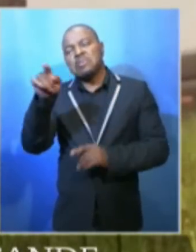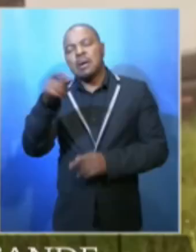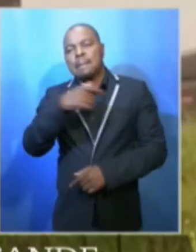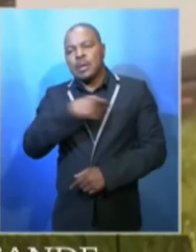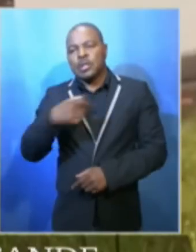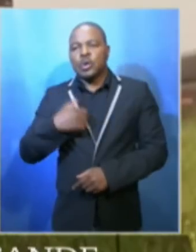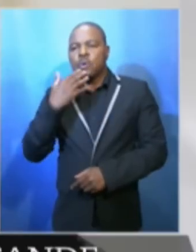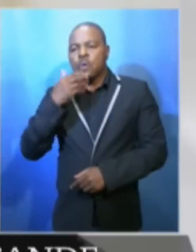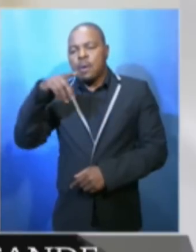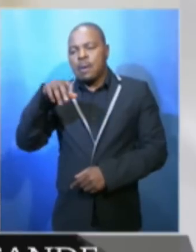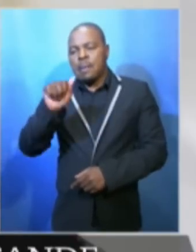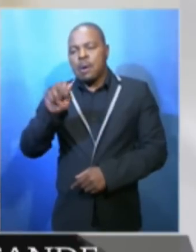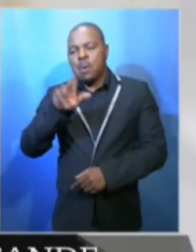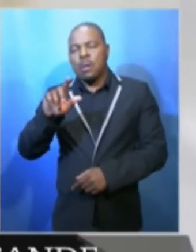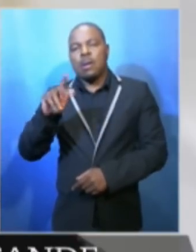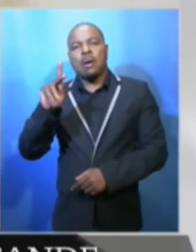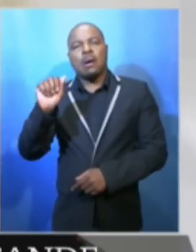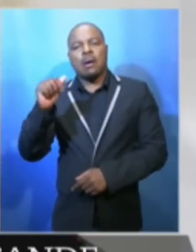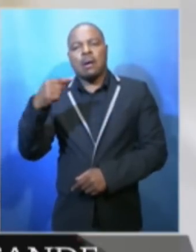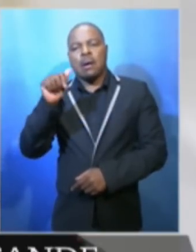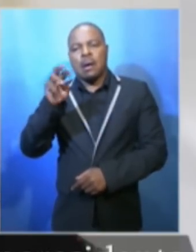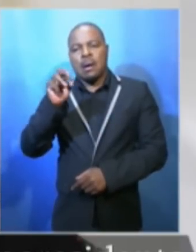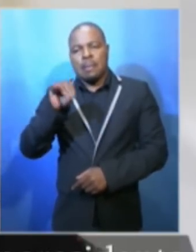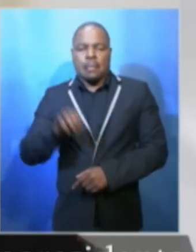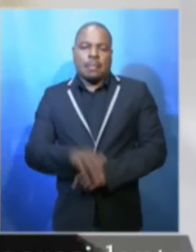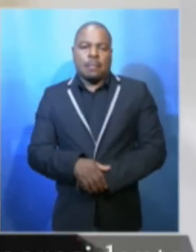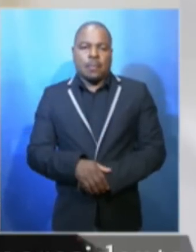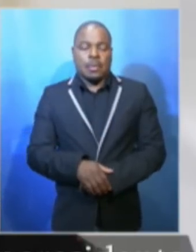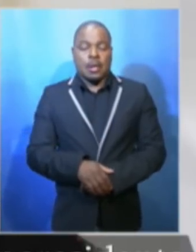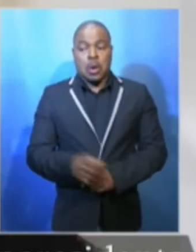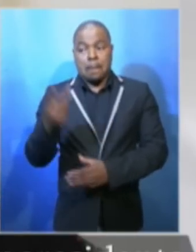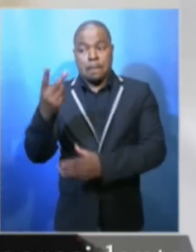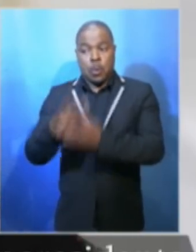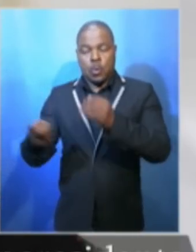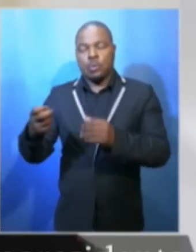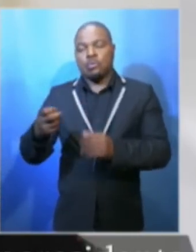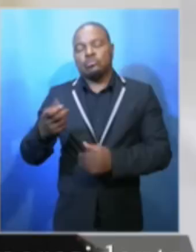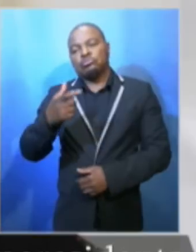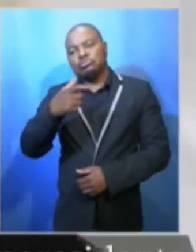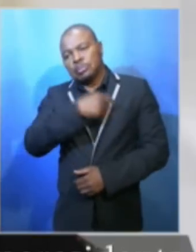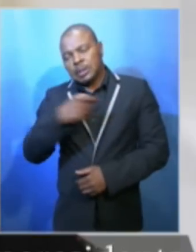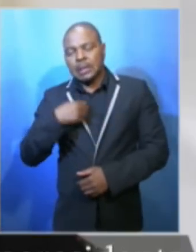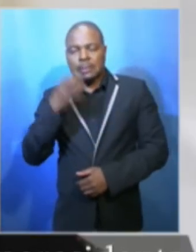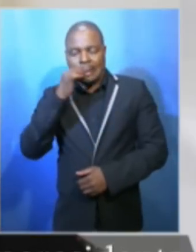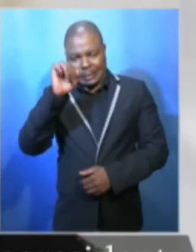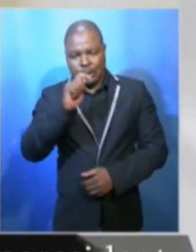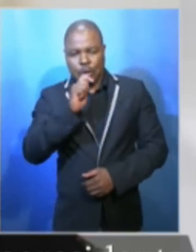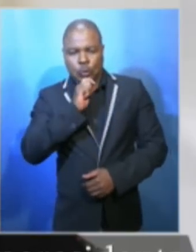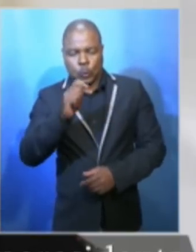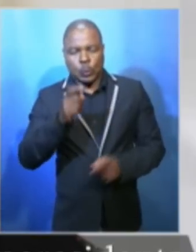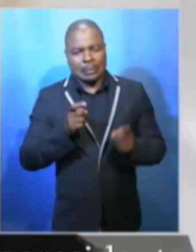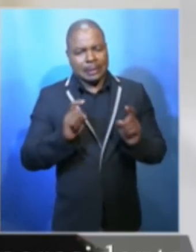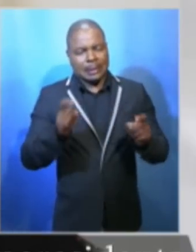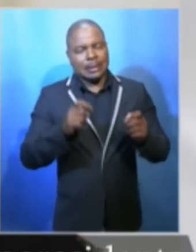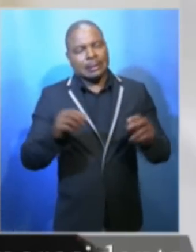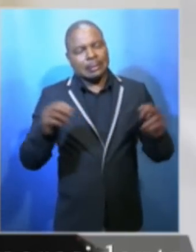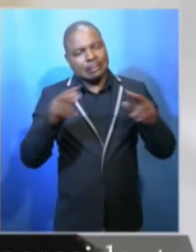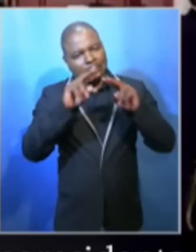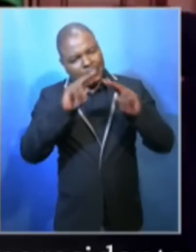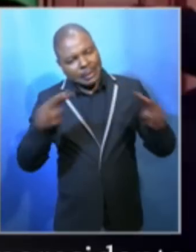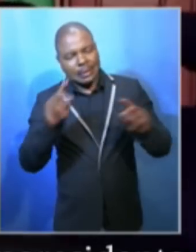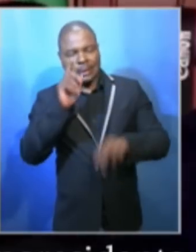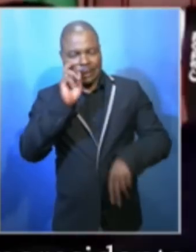Kagame. The two heads of states have agreed on the urgent need for a ceasefire and the resumption of peace talks by all parties